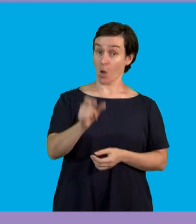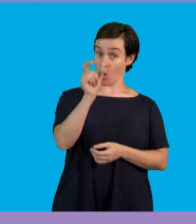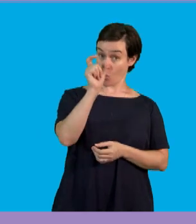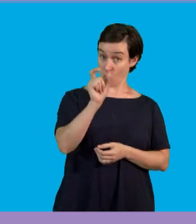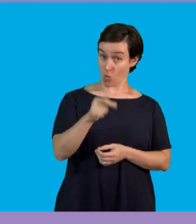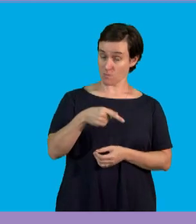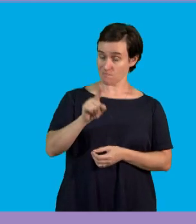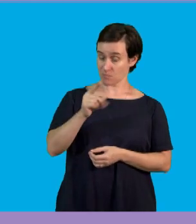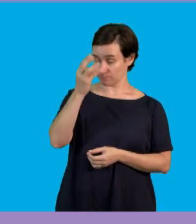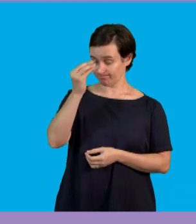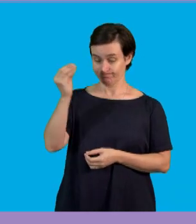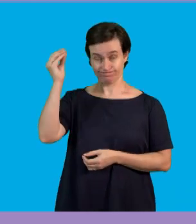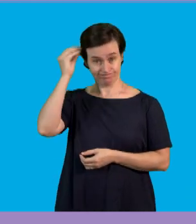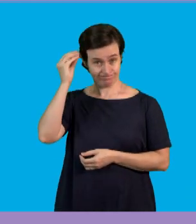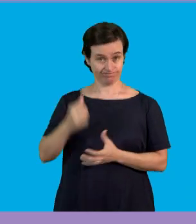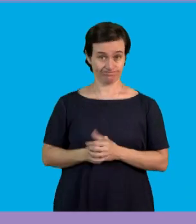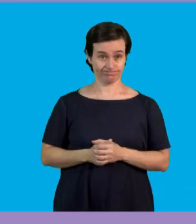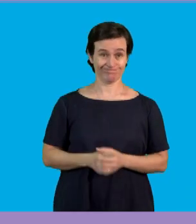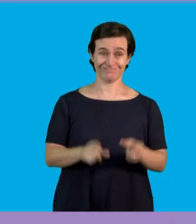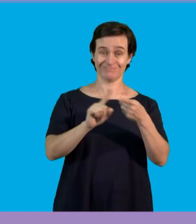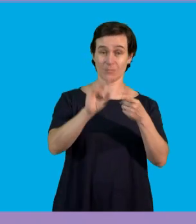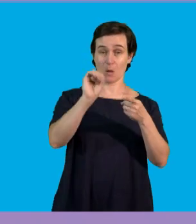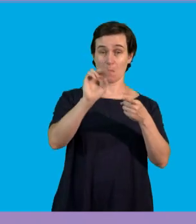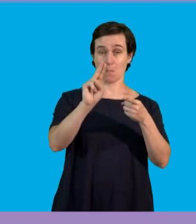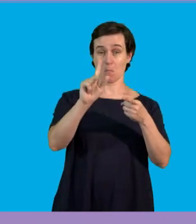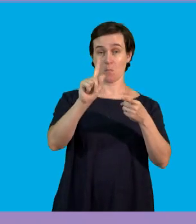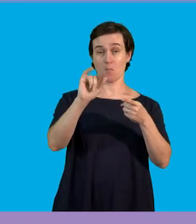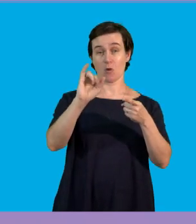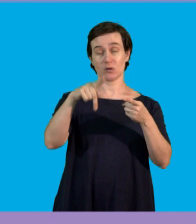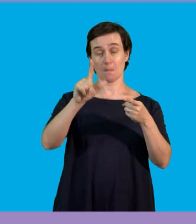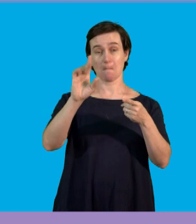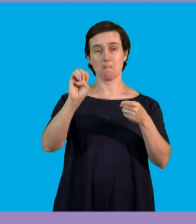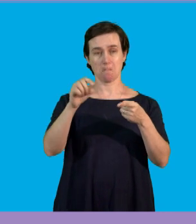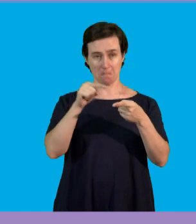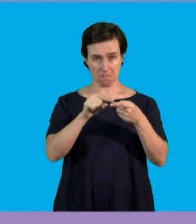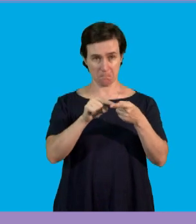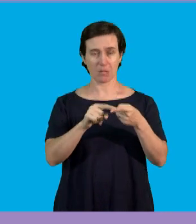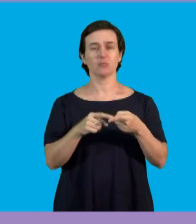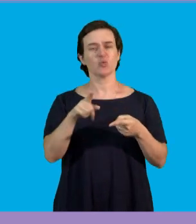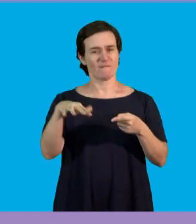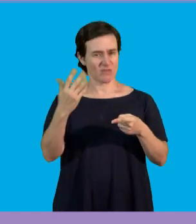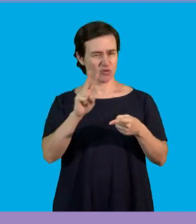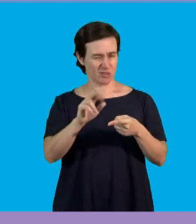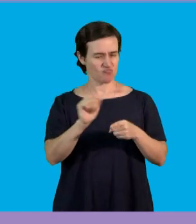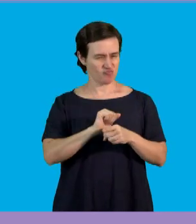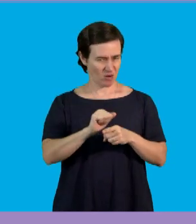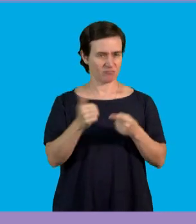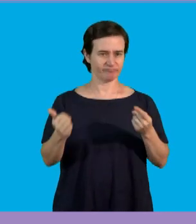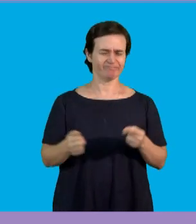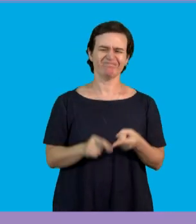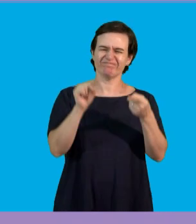Let's look at the keywords that we are going to be using during this lesson. So we are going to be using multiples, as you have seen in the practice.